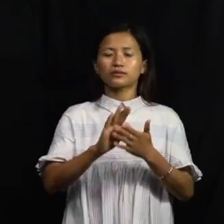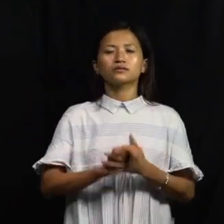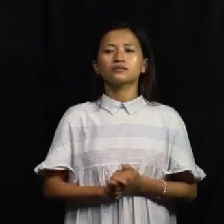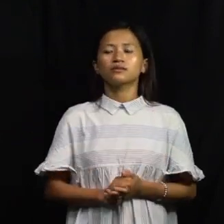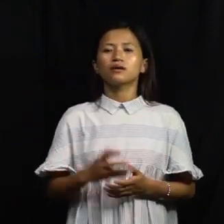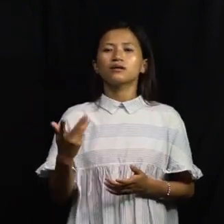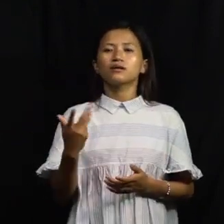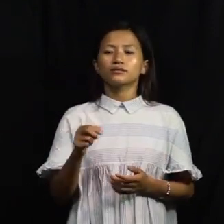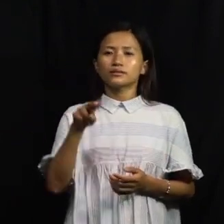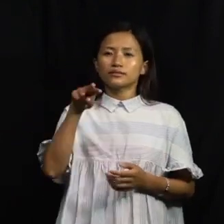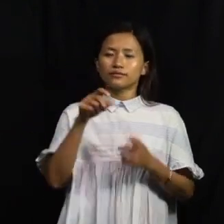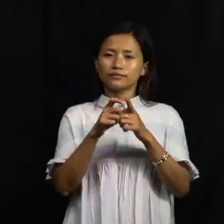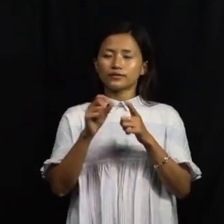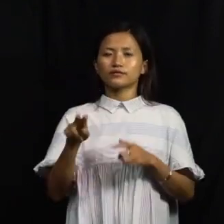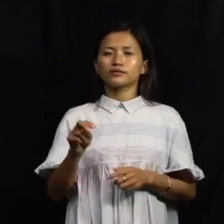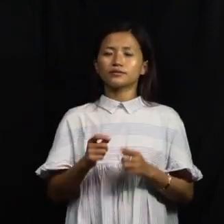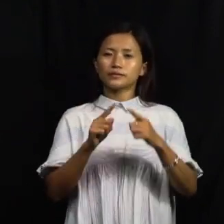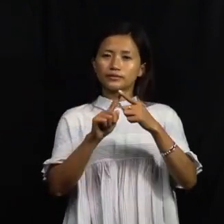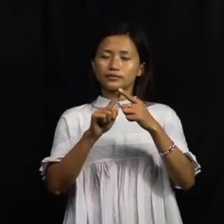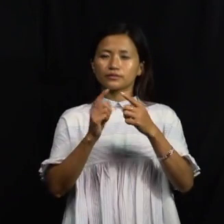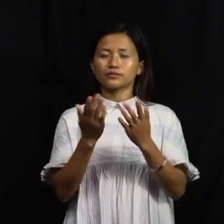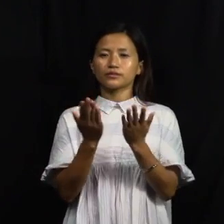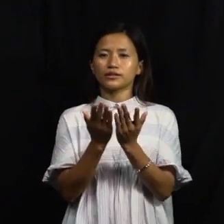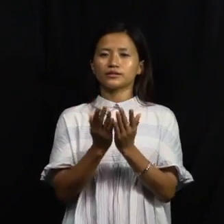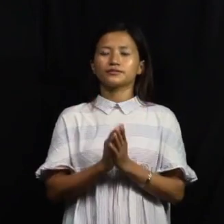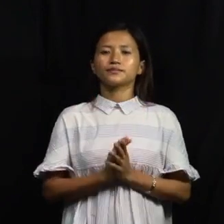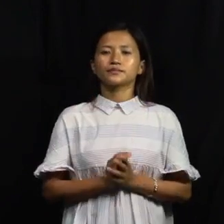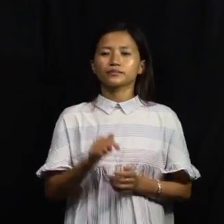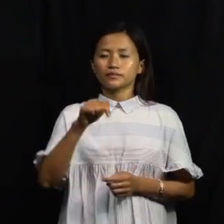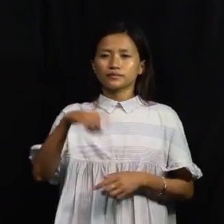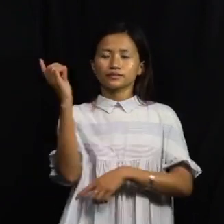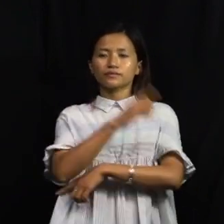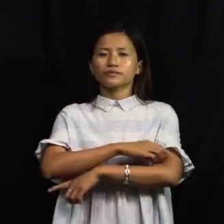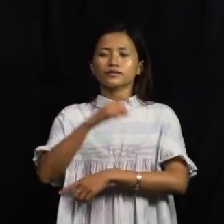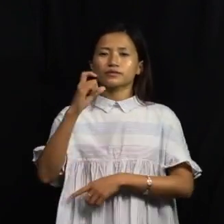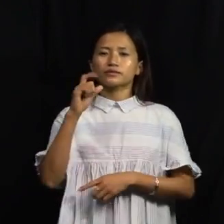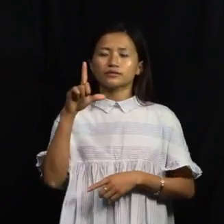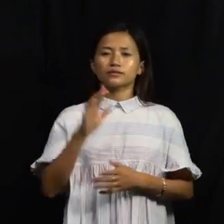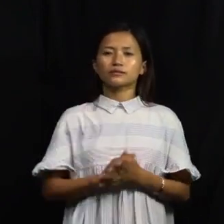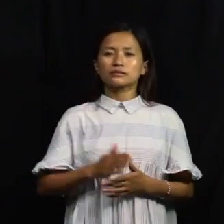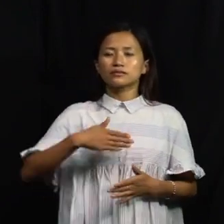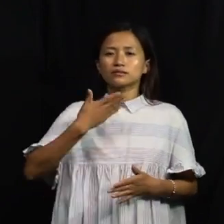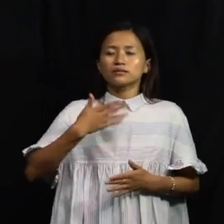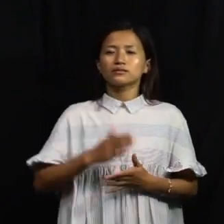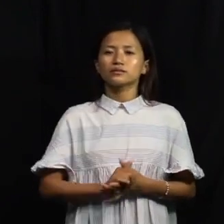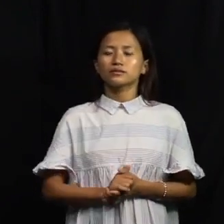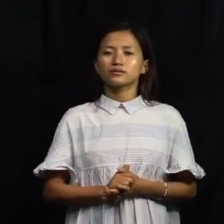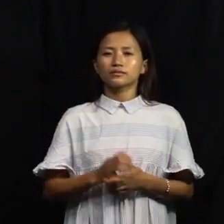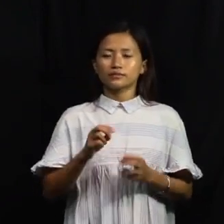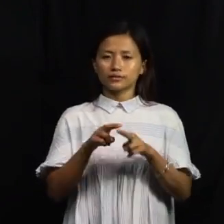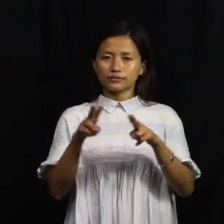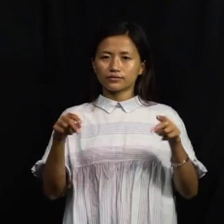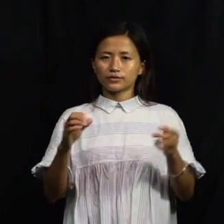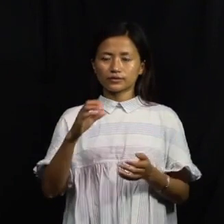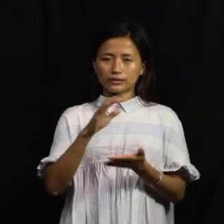they defined the term education, isn't it? So today in this class we will be dealing with the different